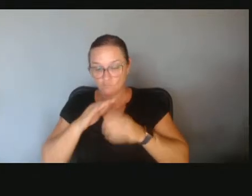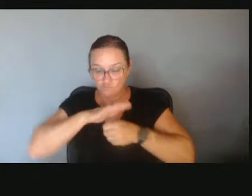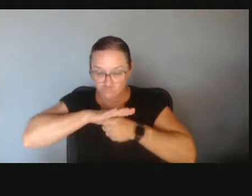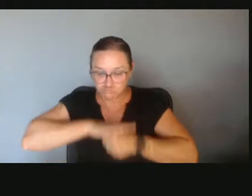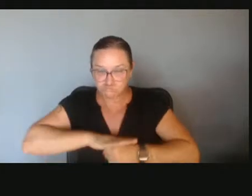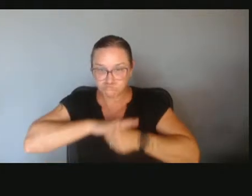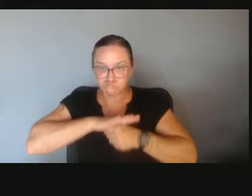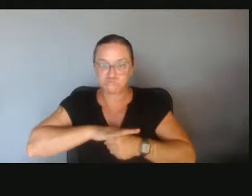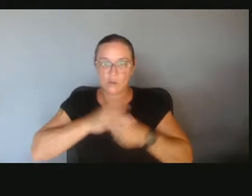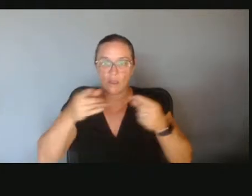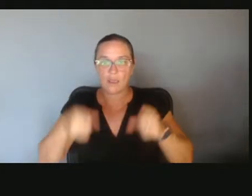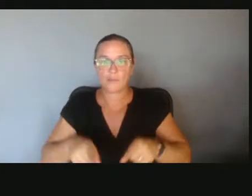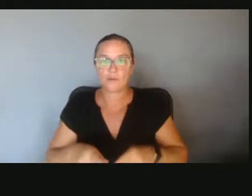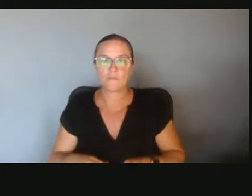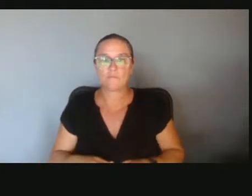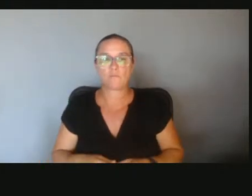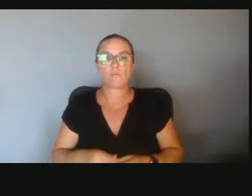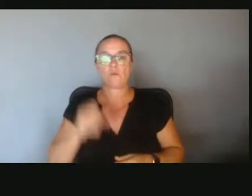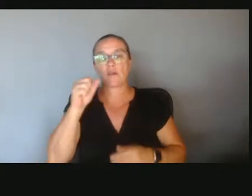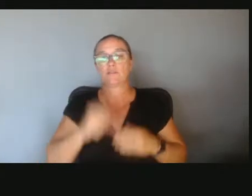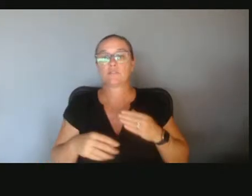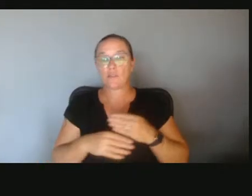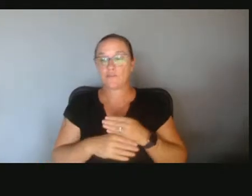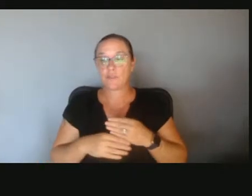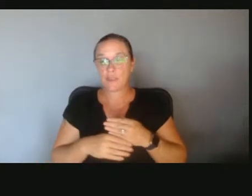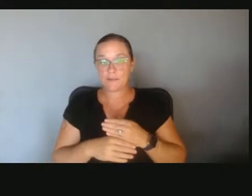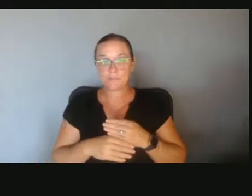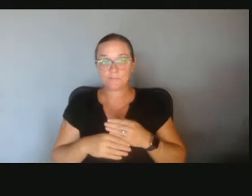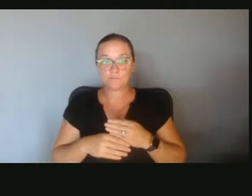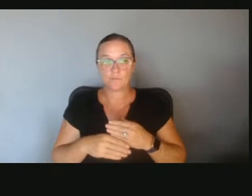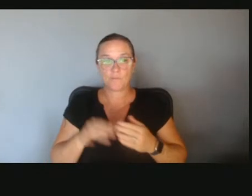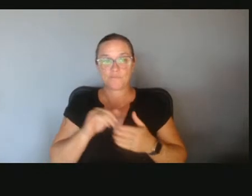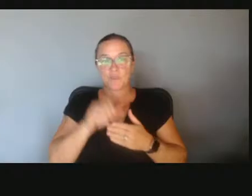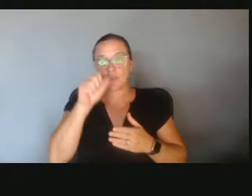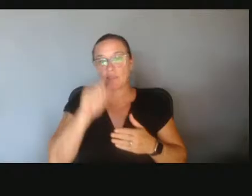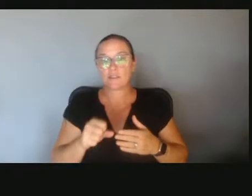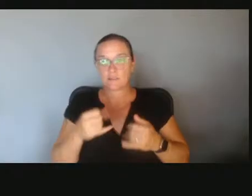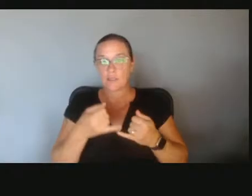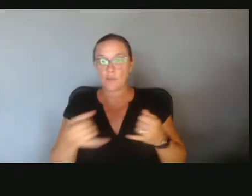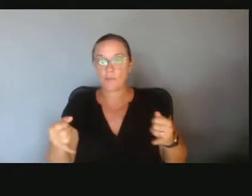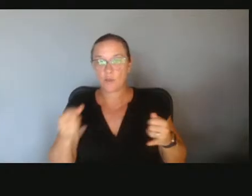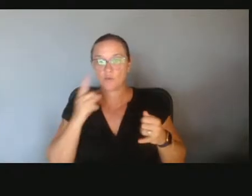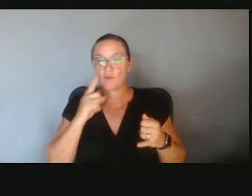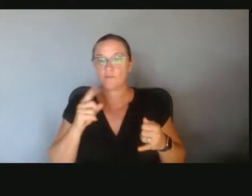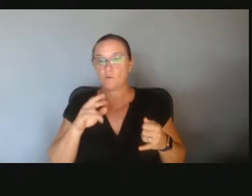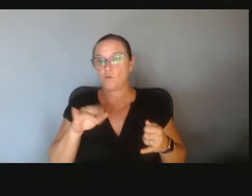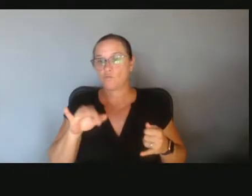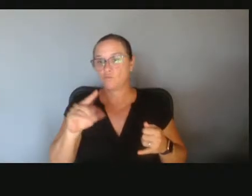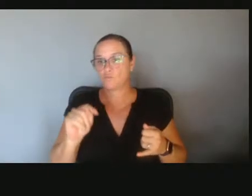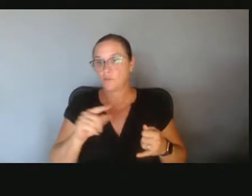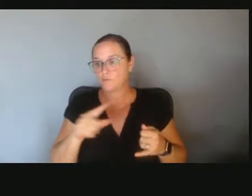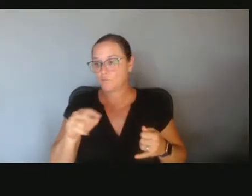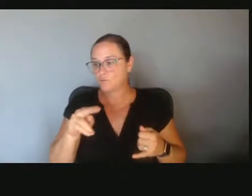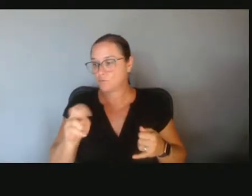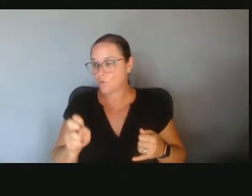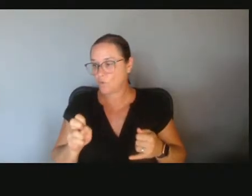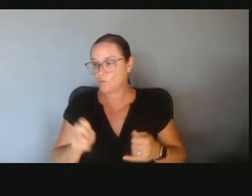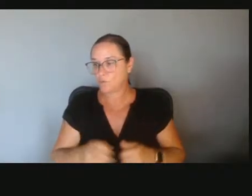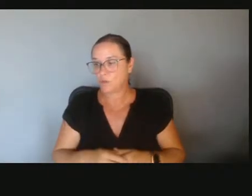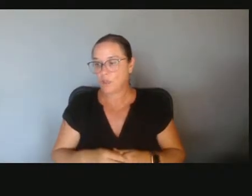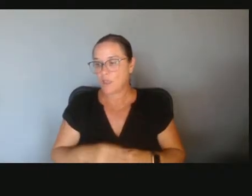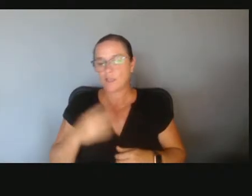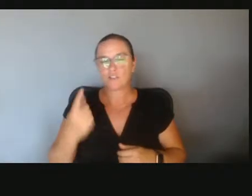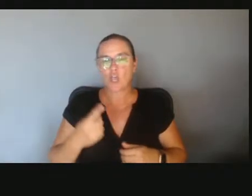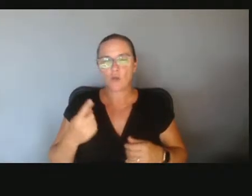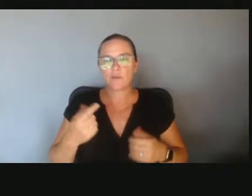past about the south flank, and the south flank is the southern boundary of the rift zone. And it's always this game of who's driving the car.